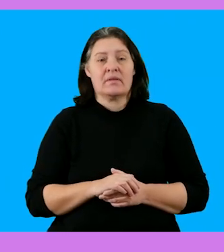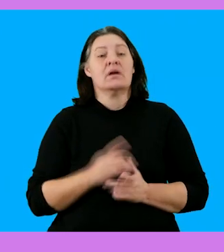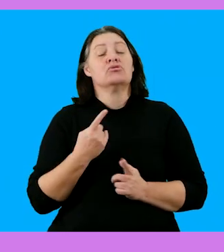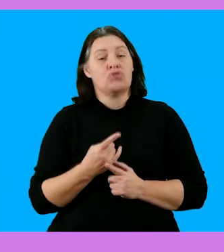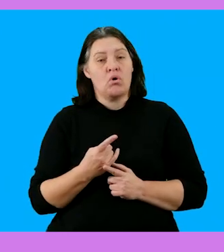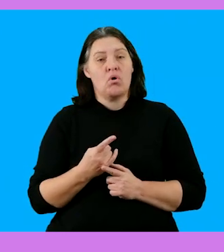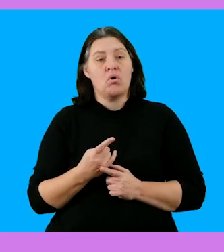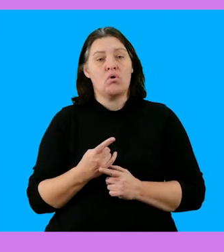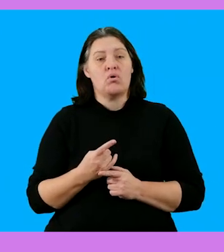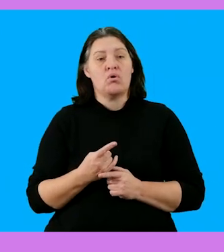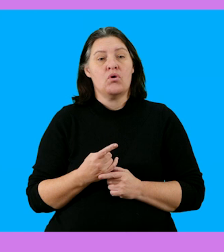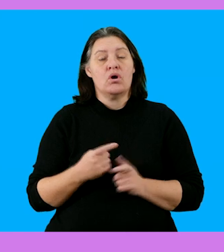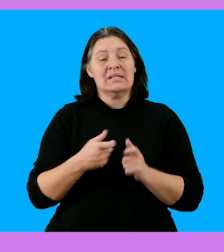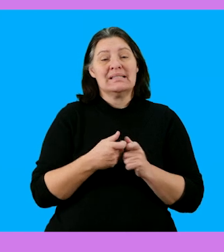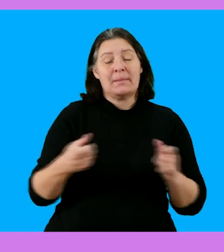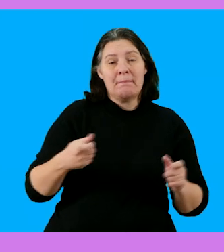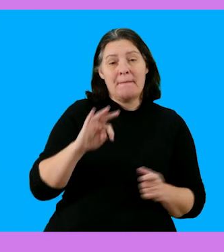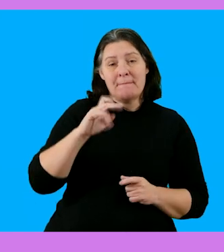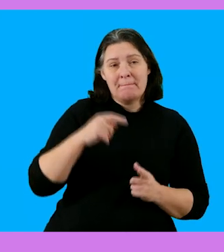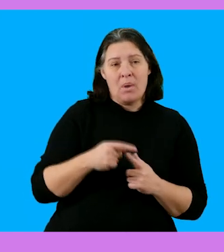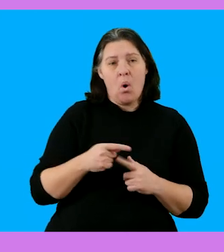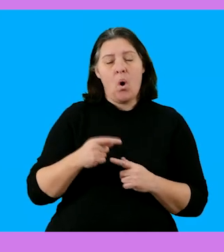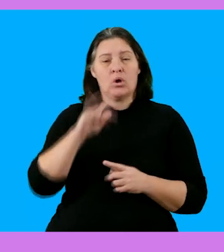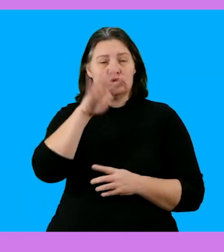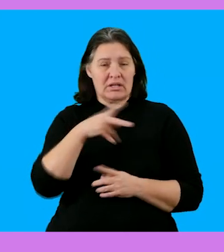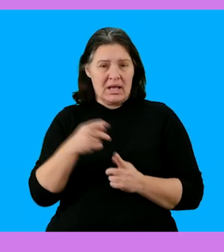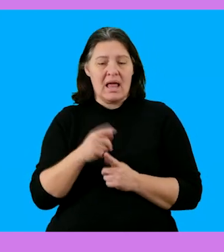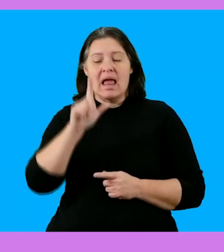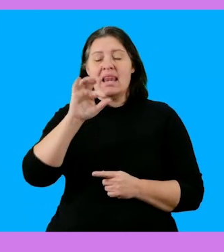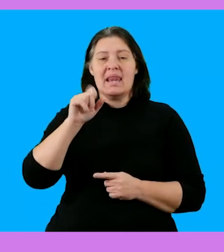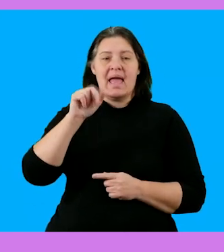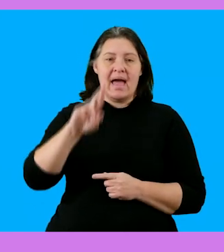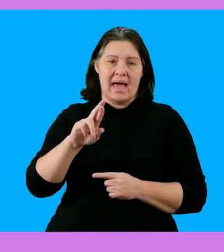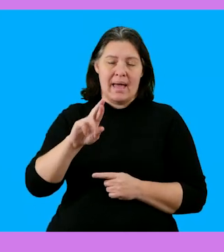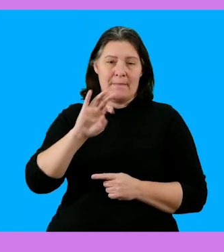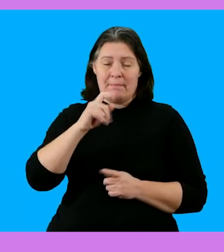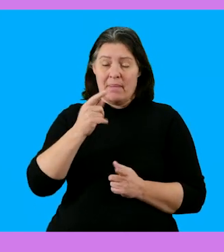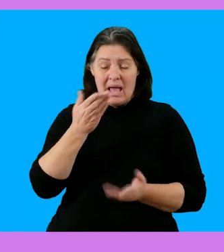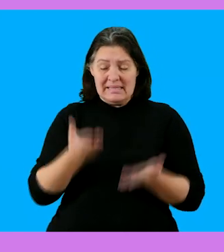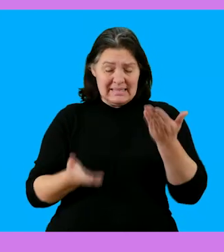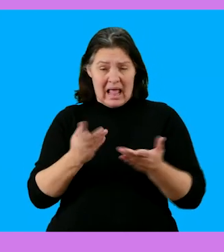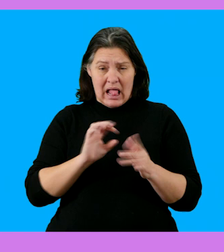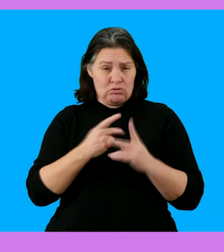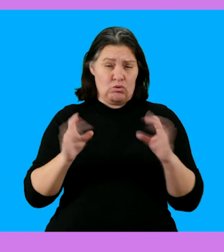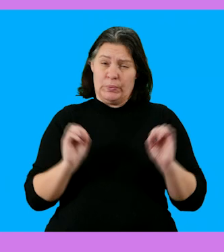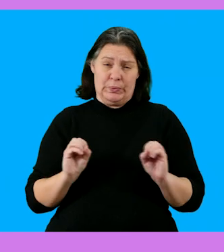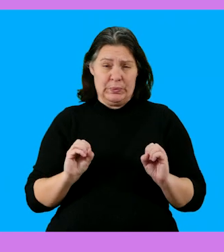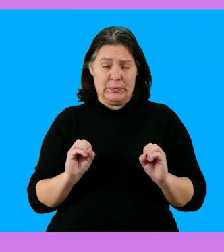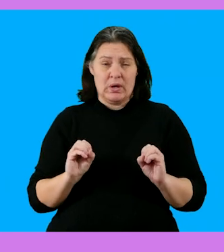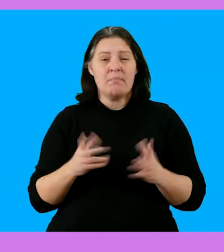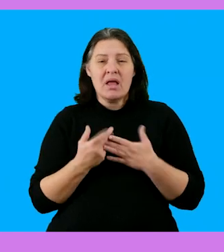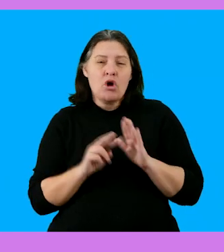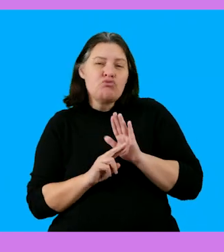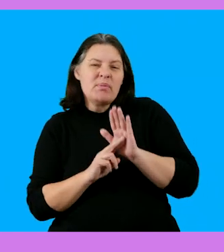I indicated that a strip map, or a strip chart for that matter, is a linear map not drawn to scale,